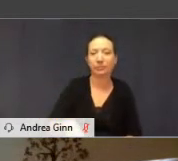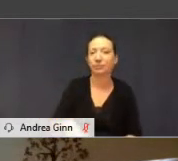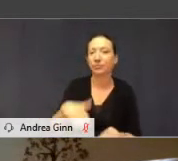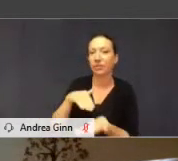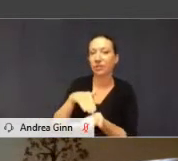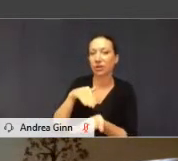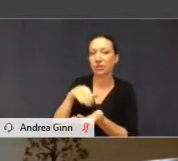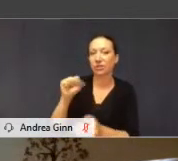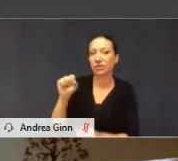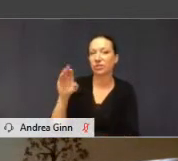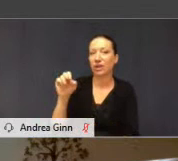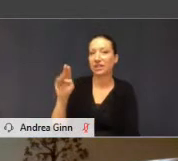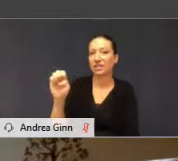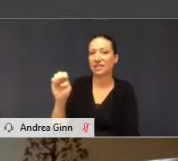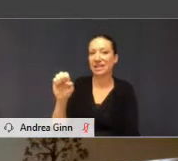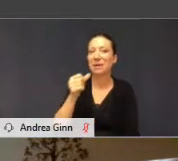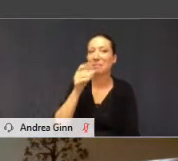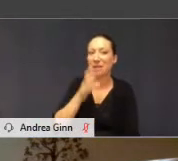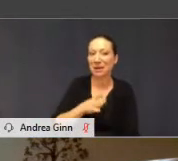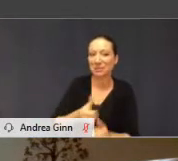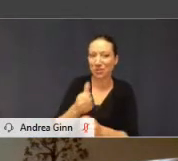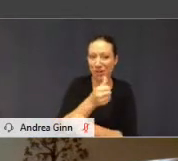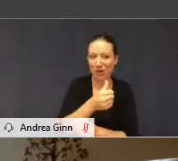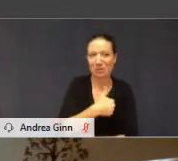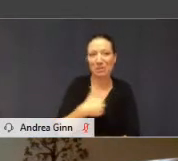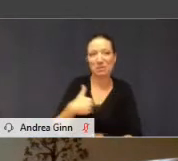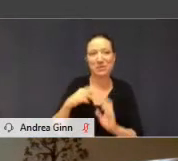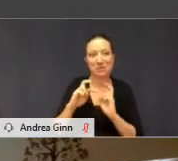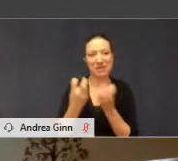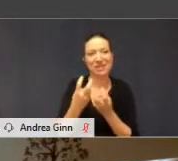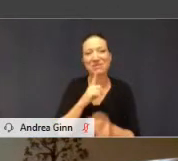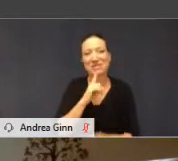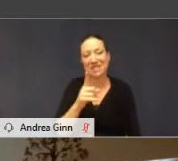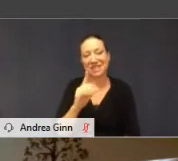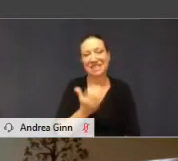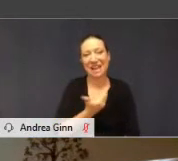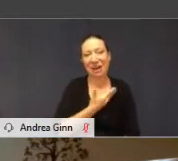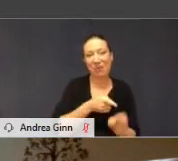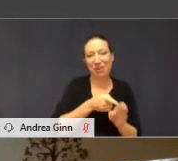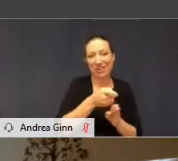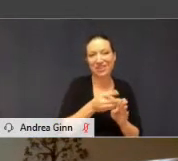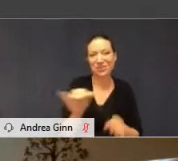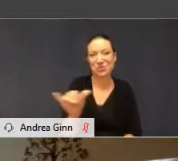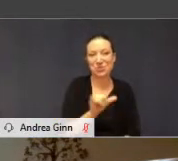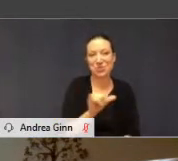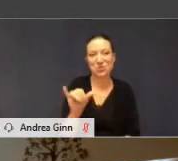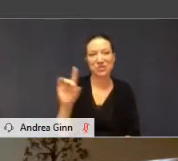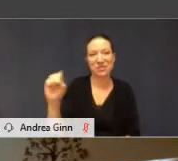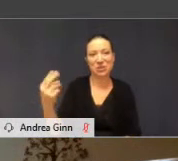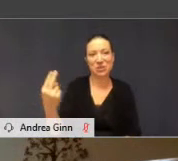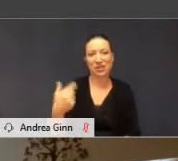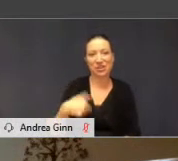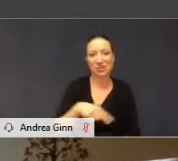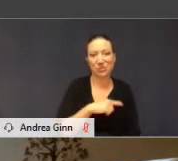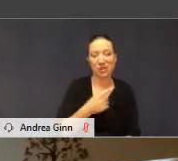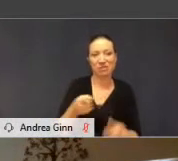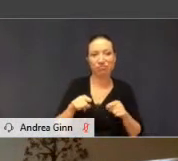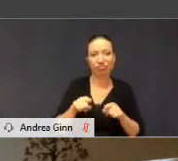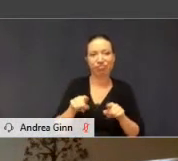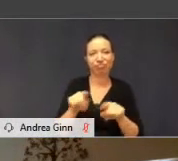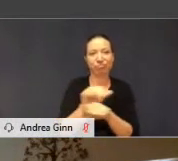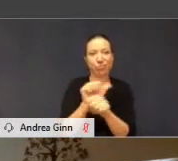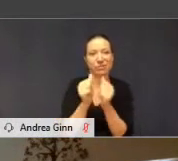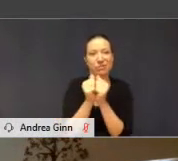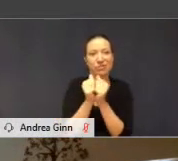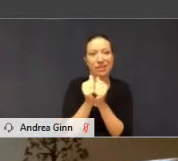Madam Chair and members of the committee, it really is our area too, for two reasons. One is we work closely with DOH. 54%